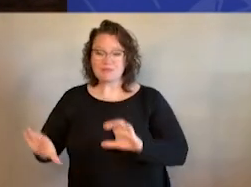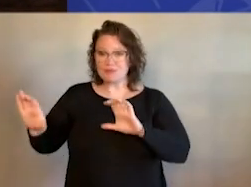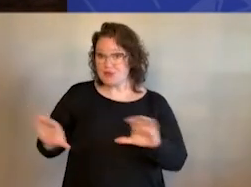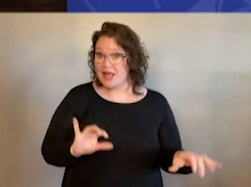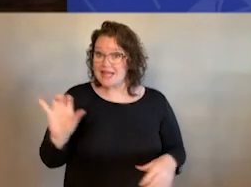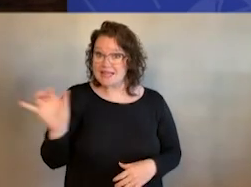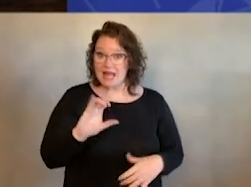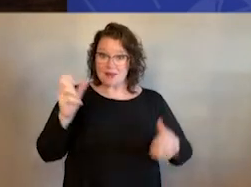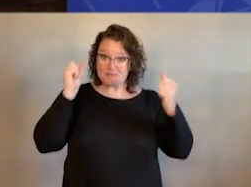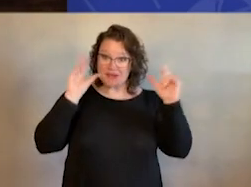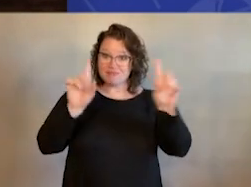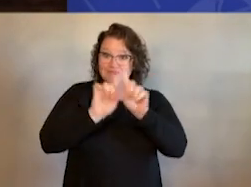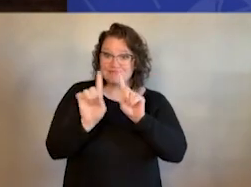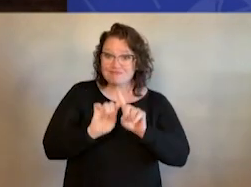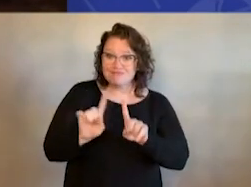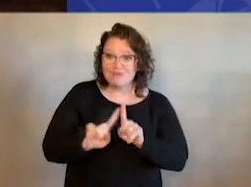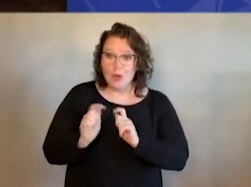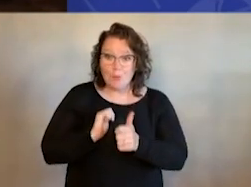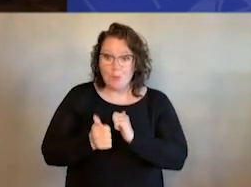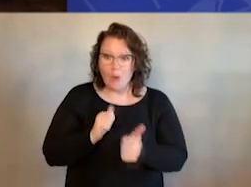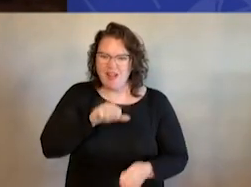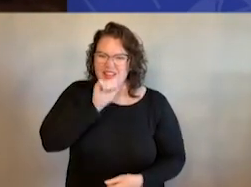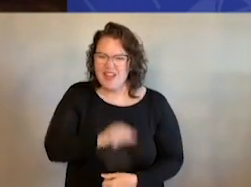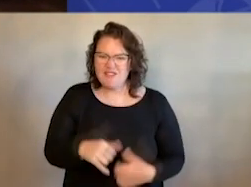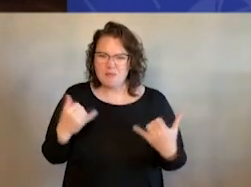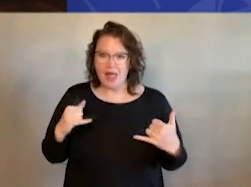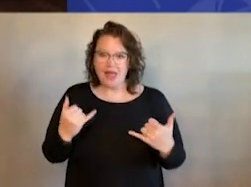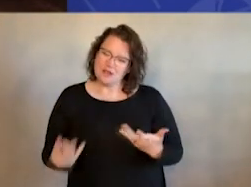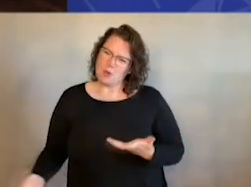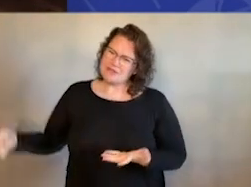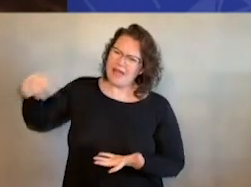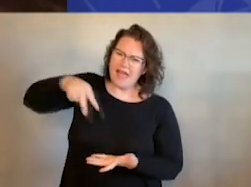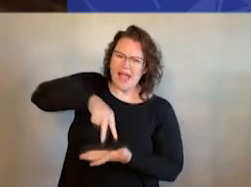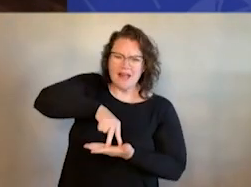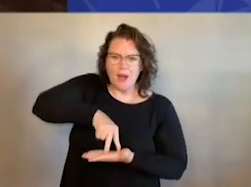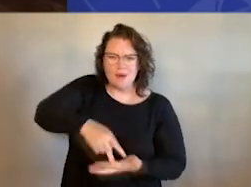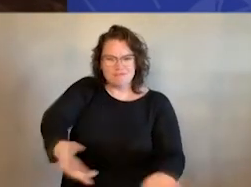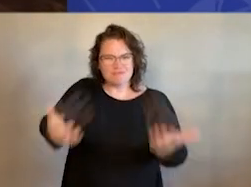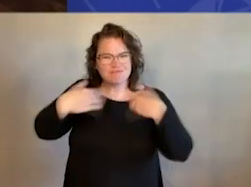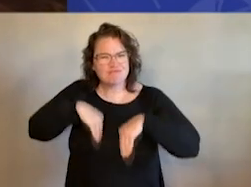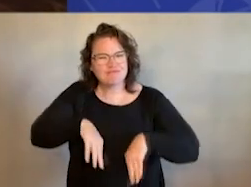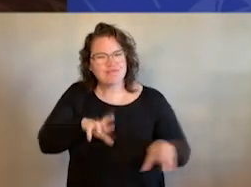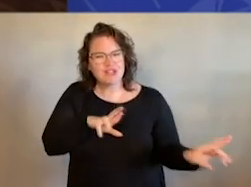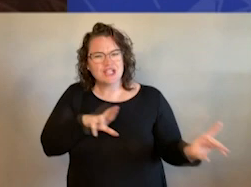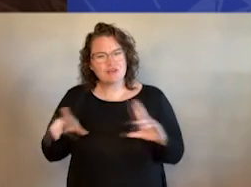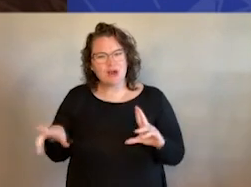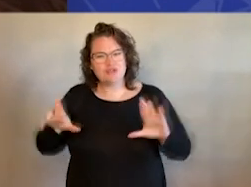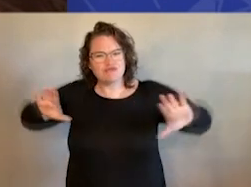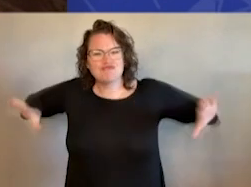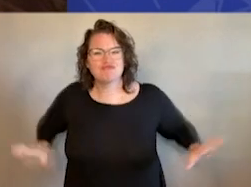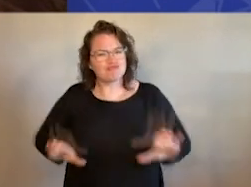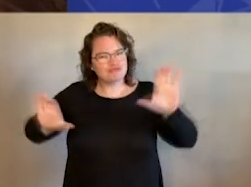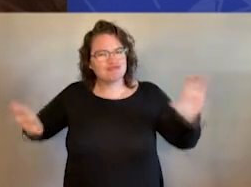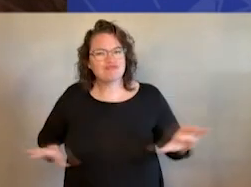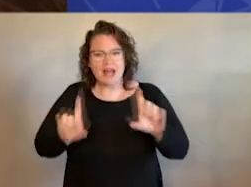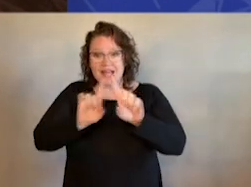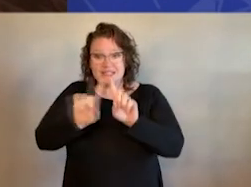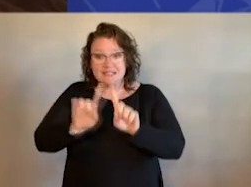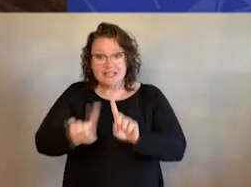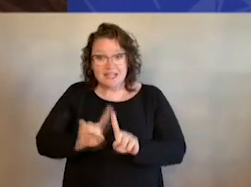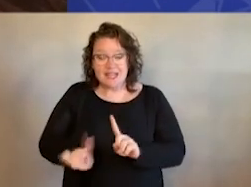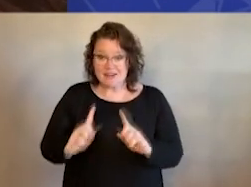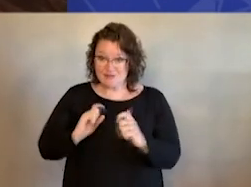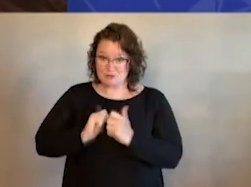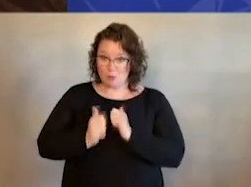all the different sports that we love to play. So everybody go ahead and stand up and get ready to act out all the different